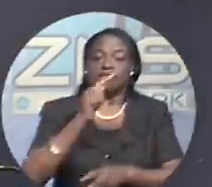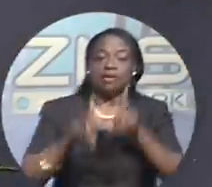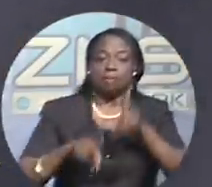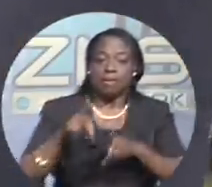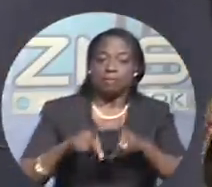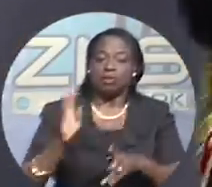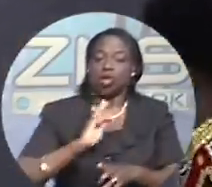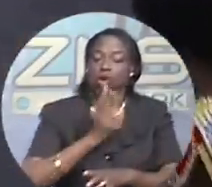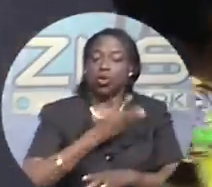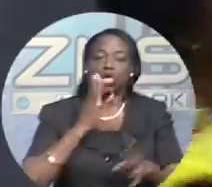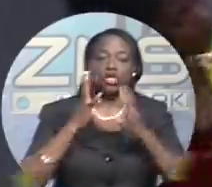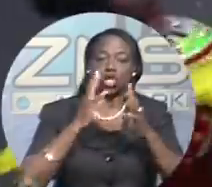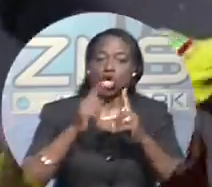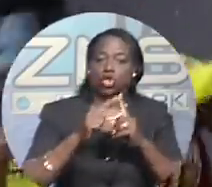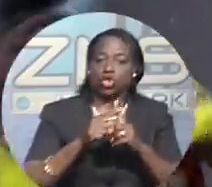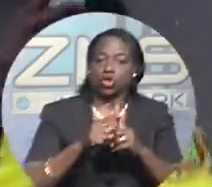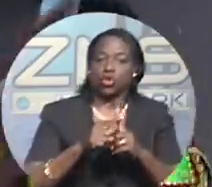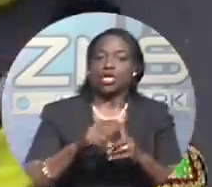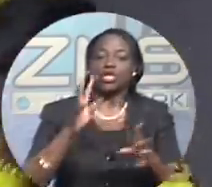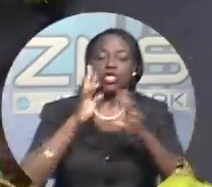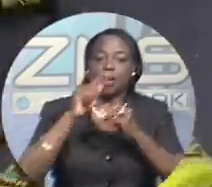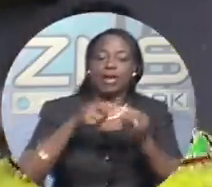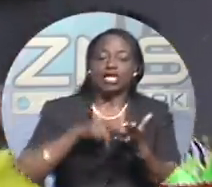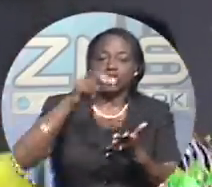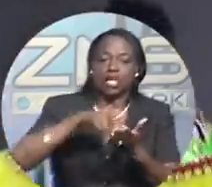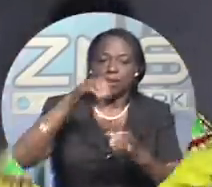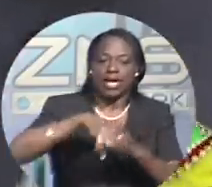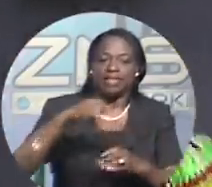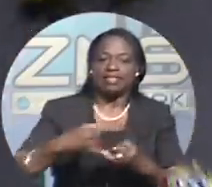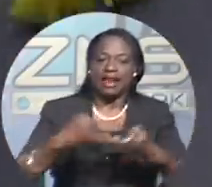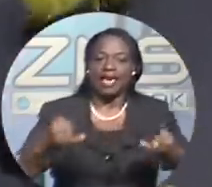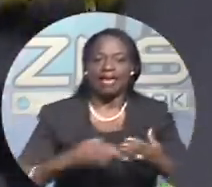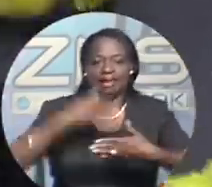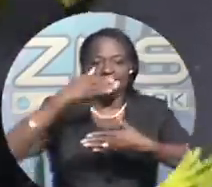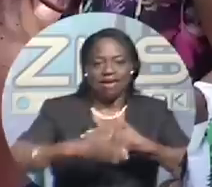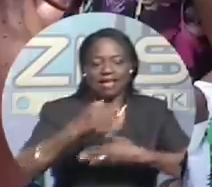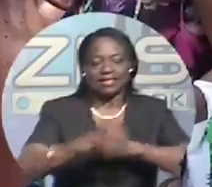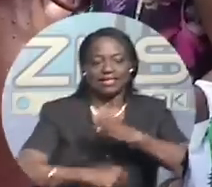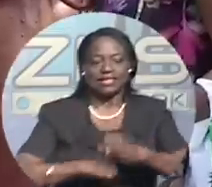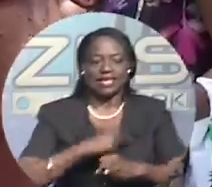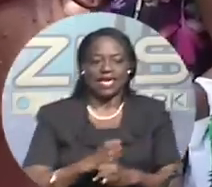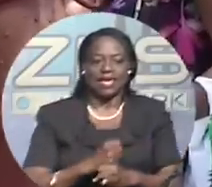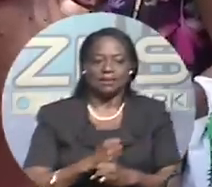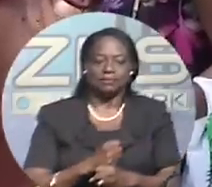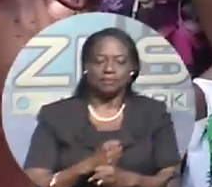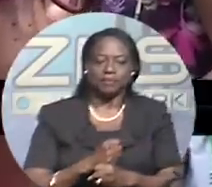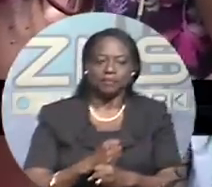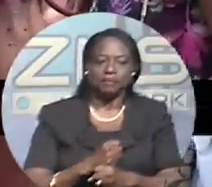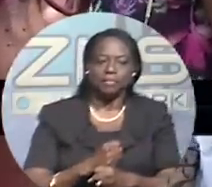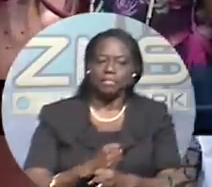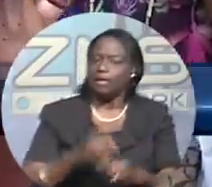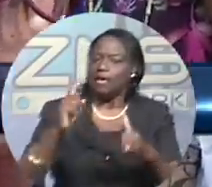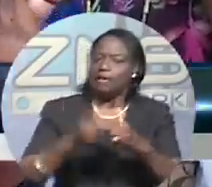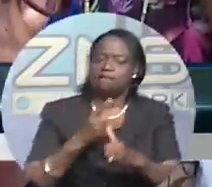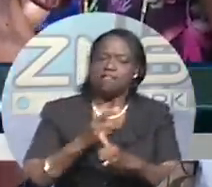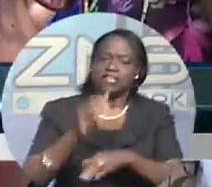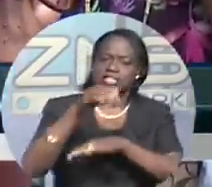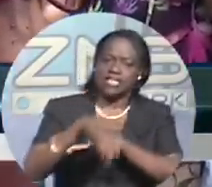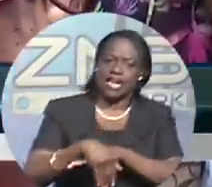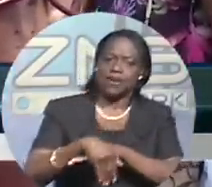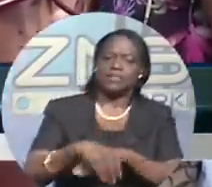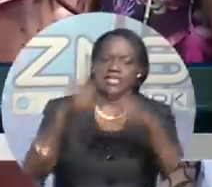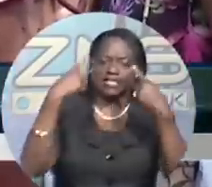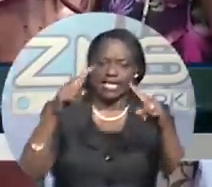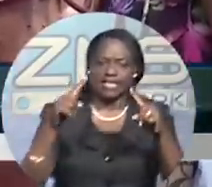are already considering jumping in the line next year. The first night was a success. The second night was amazing